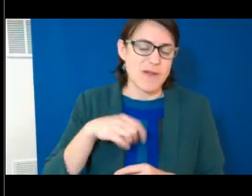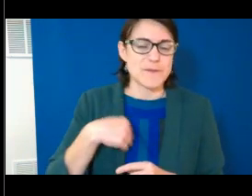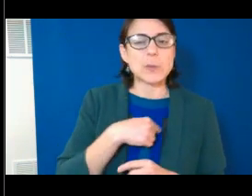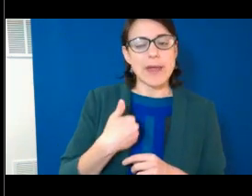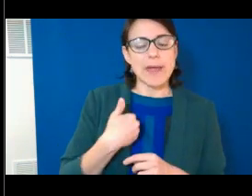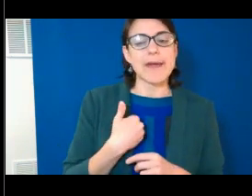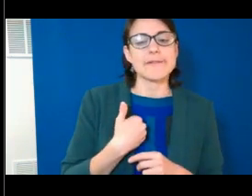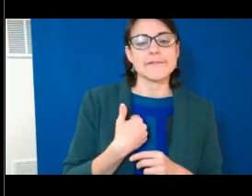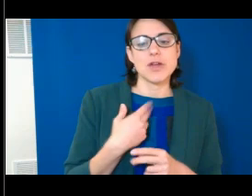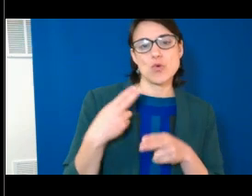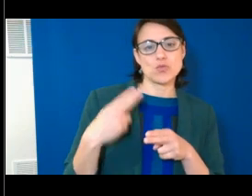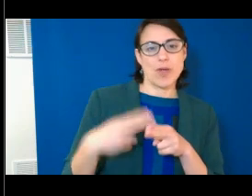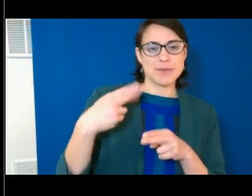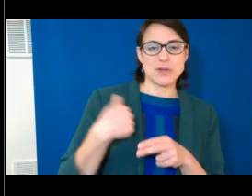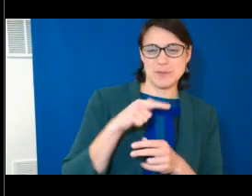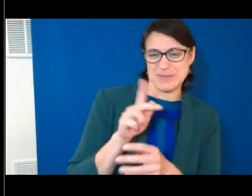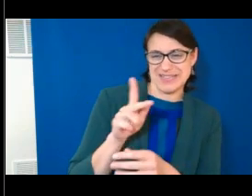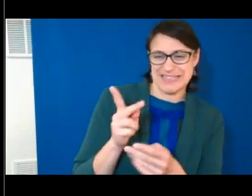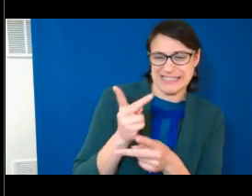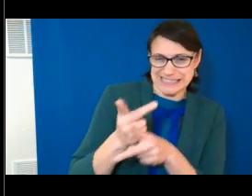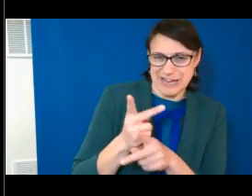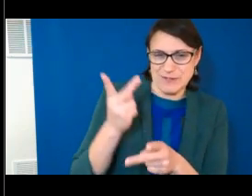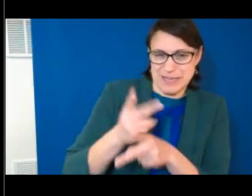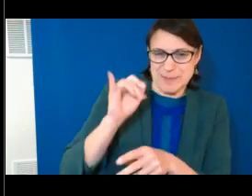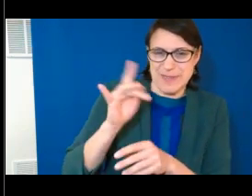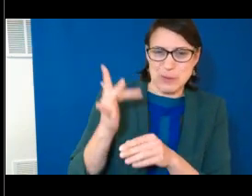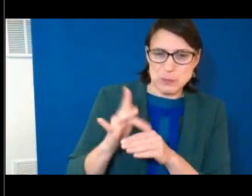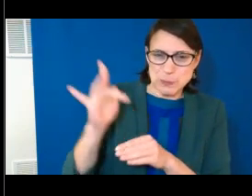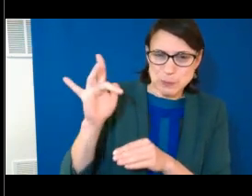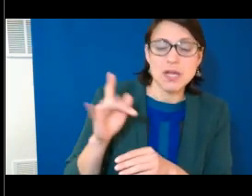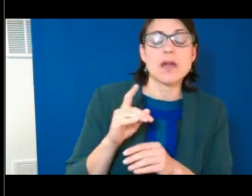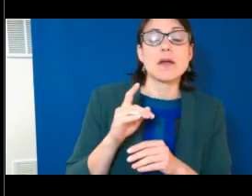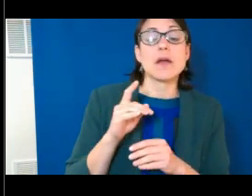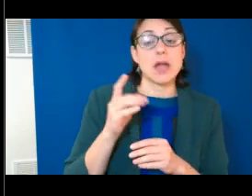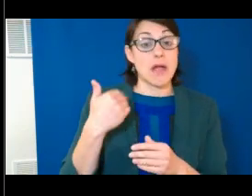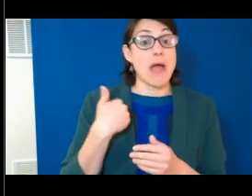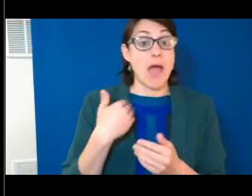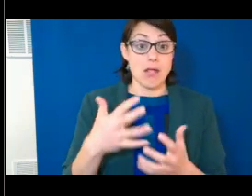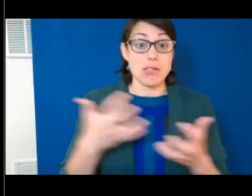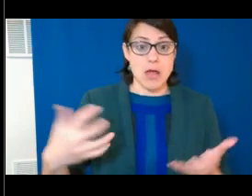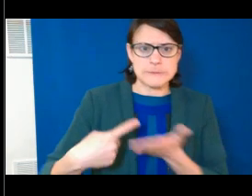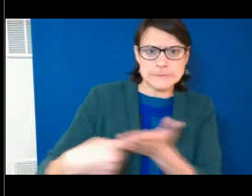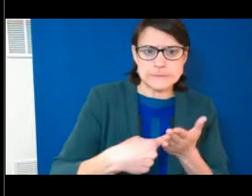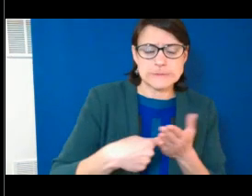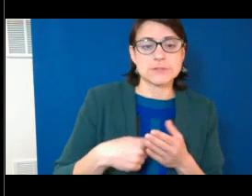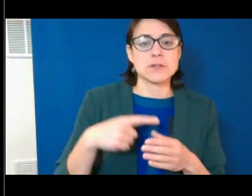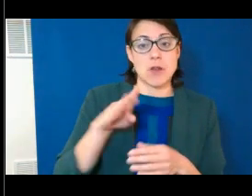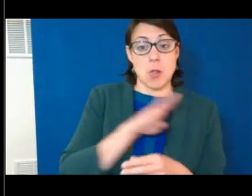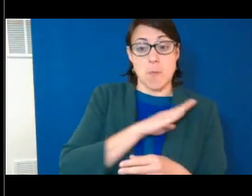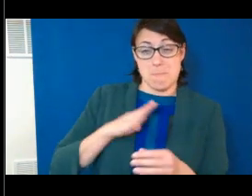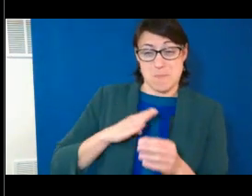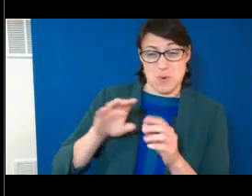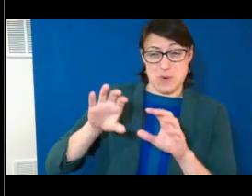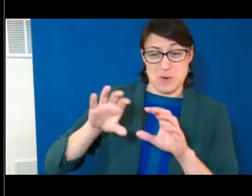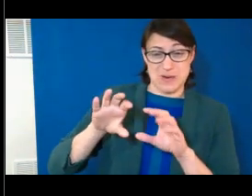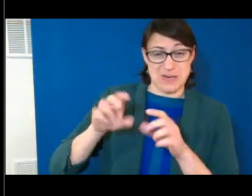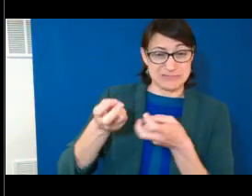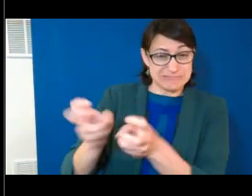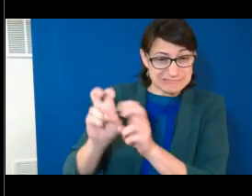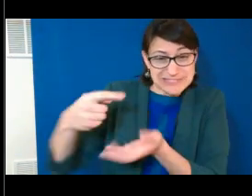about. And there was a lot of conversation at the board level before I came in and after I came in about just what is our level of